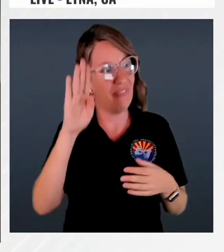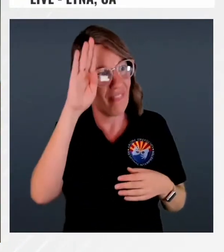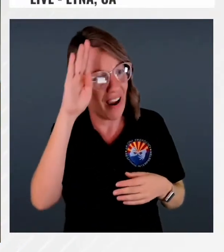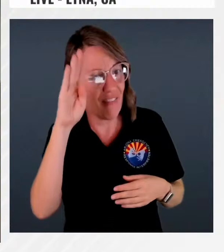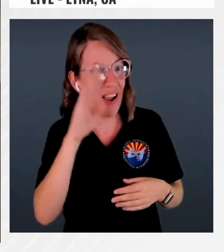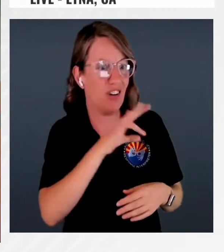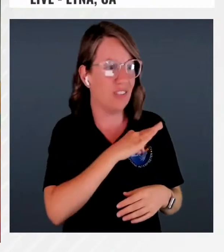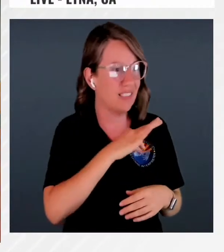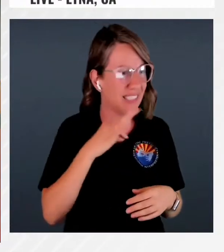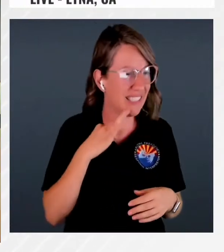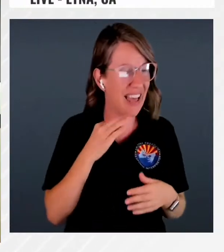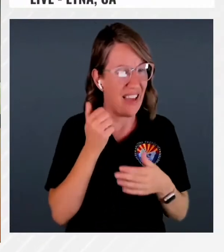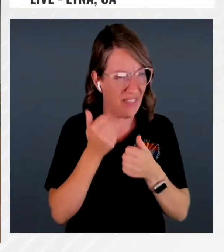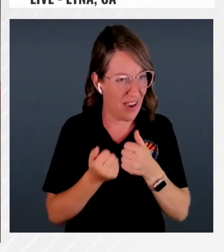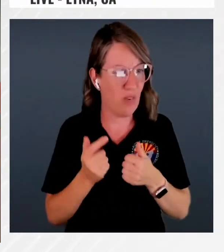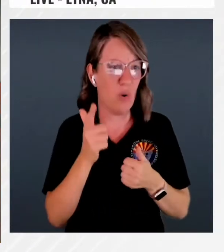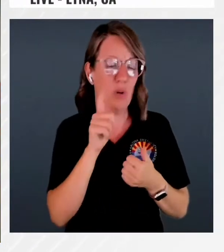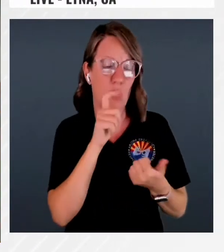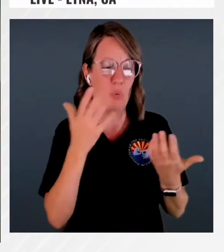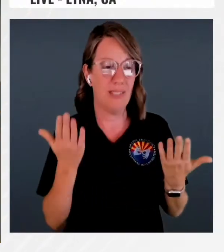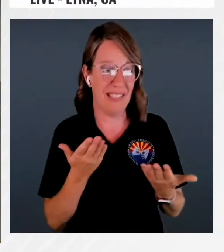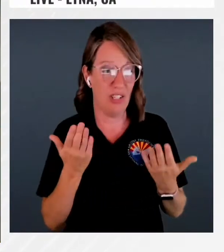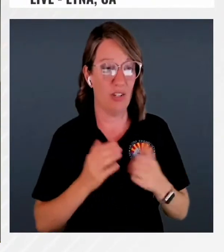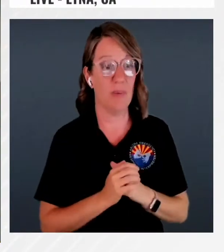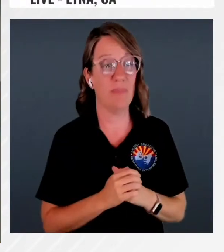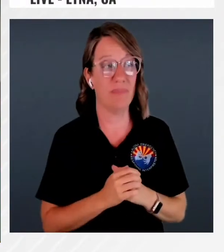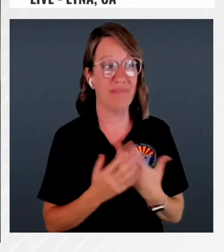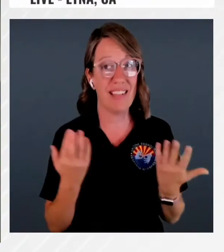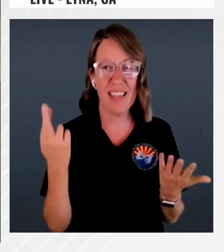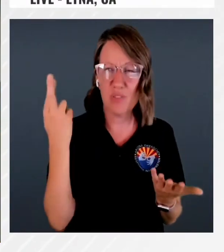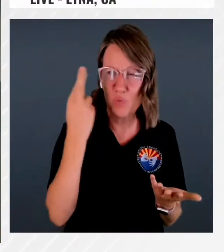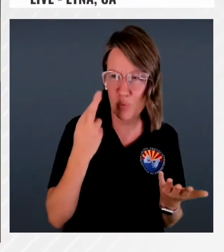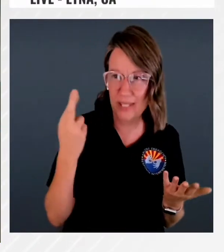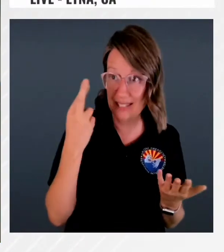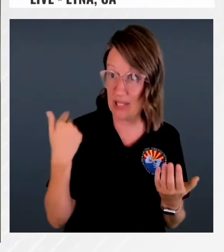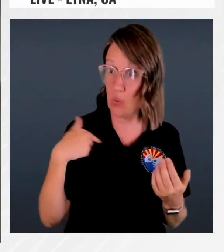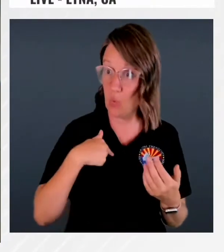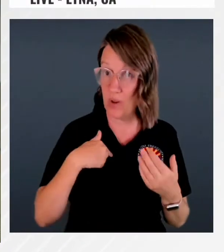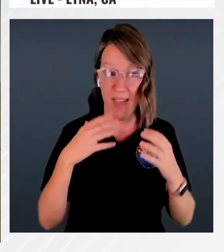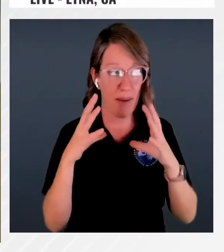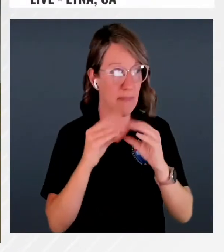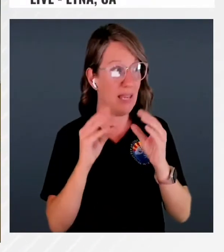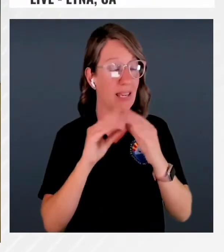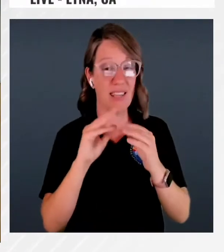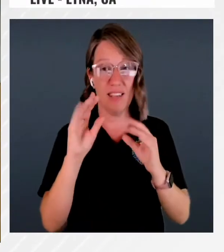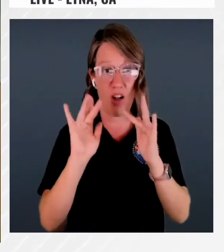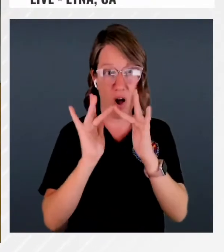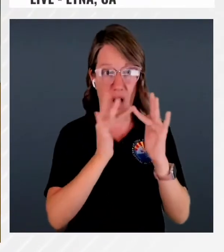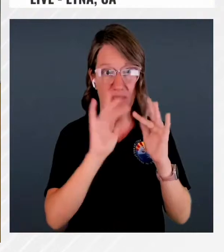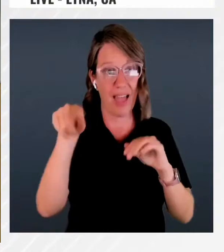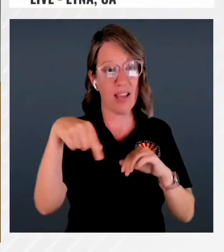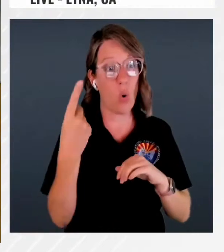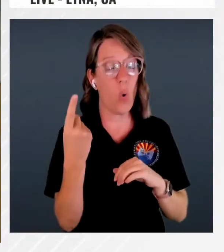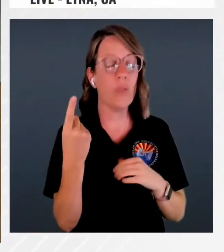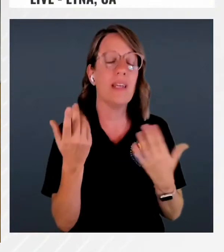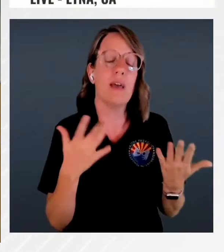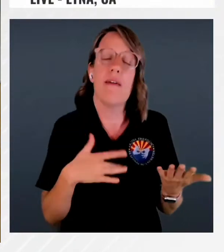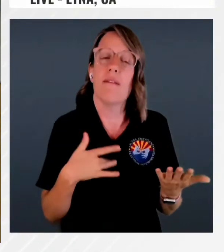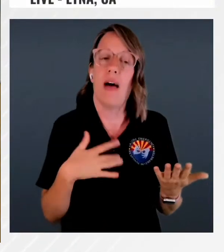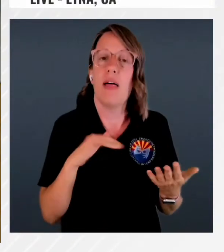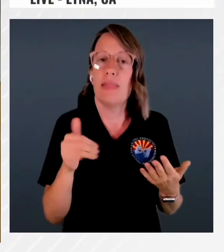thing I wanted to address is why we're here. Why are we doing it virtually tonight? Virtual was the best option. We are going to move